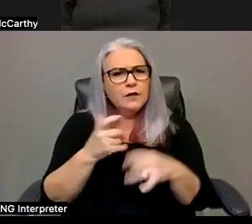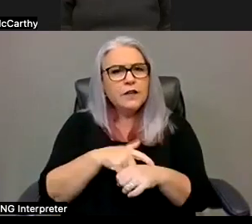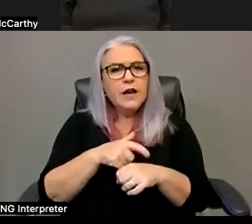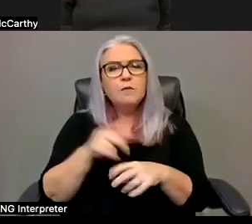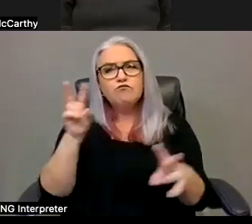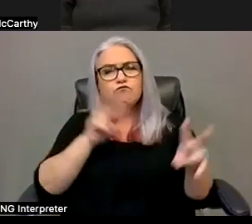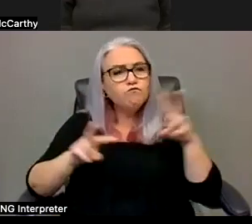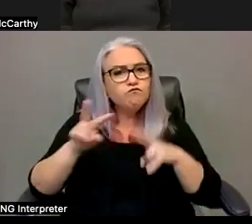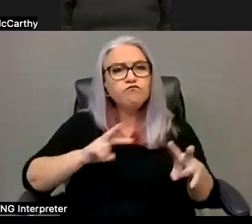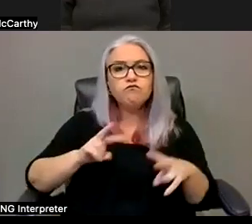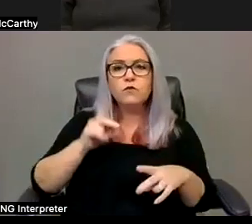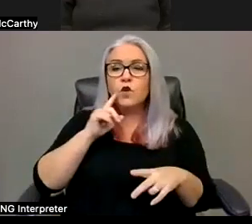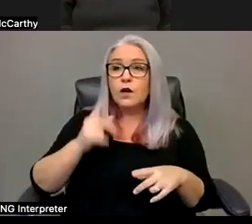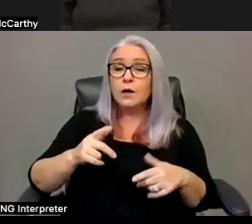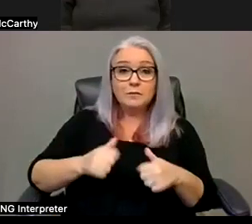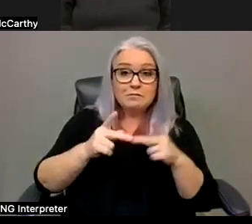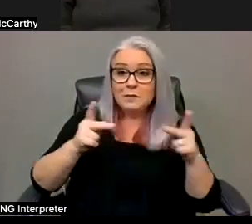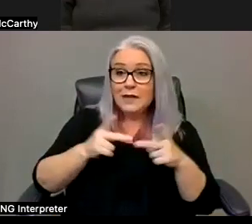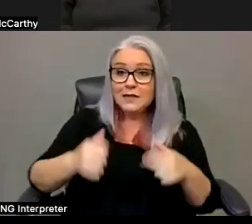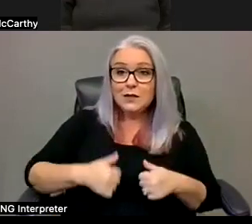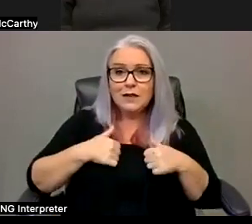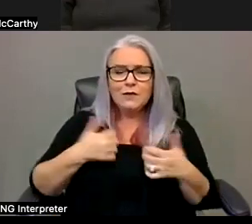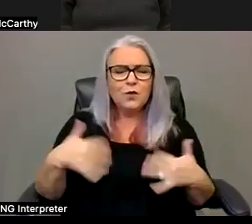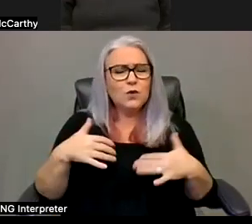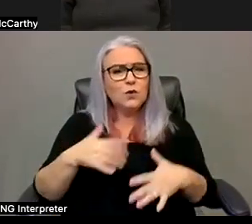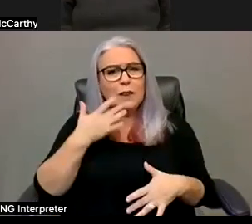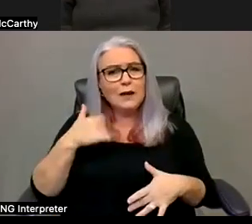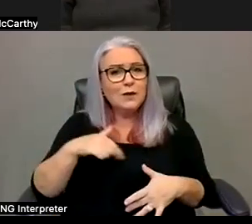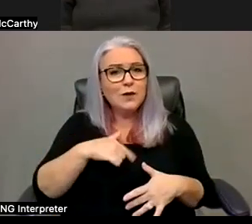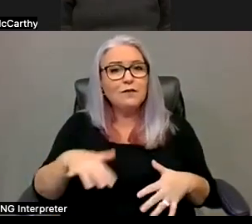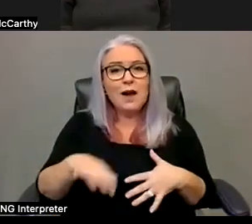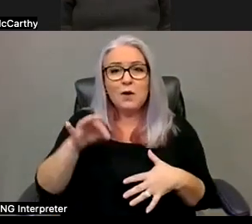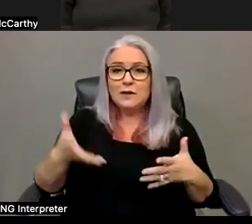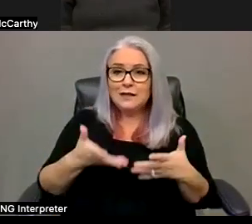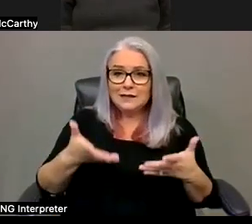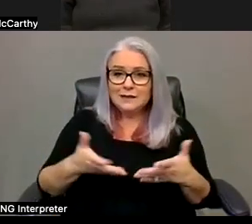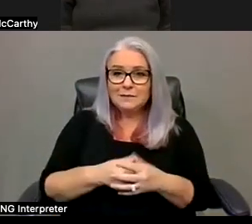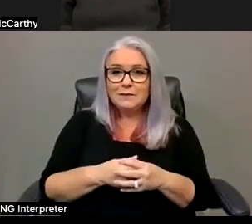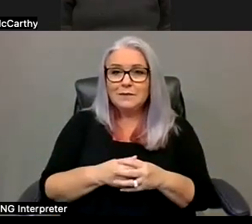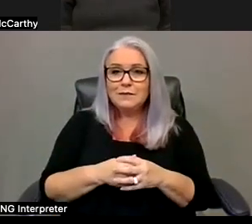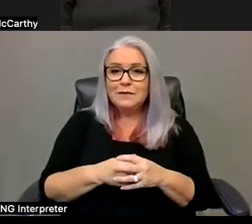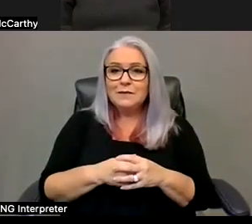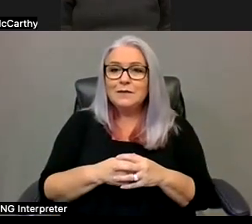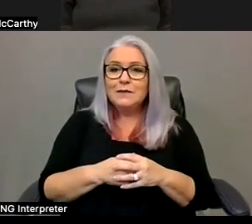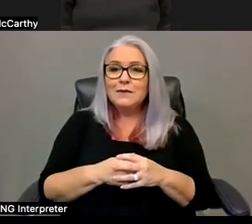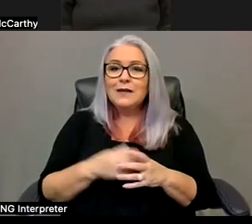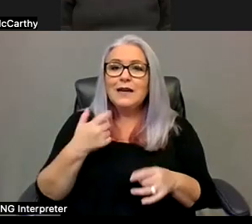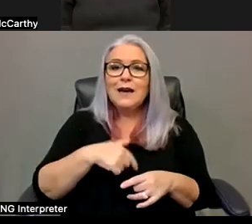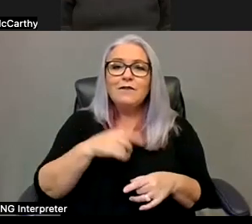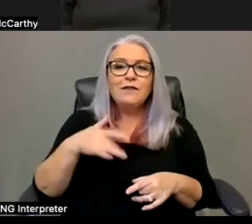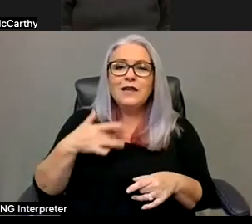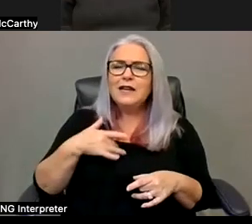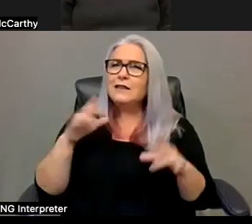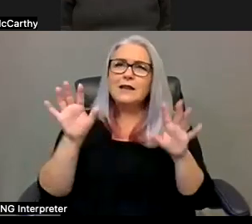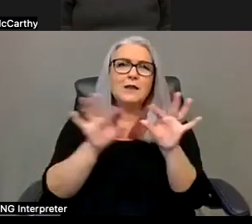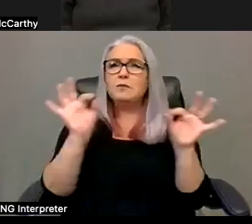live and feel so lucky that we ended up here. I feel that Tarrytown is in many ways sort of the quintessential American town.